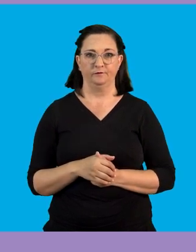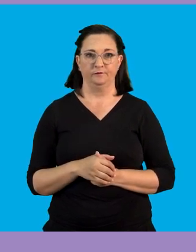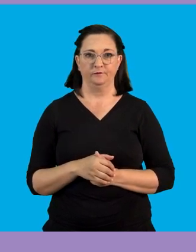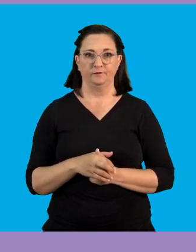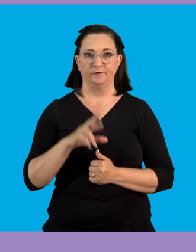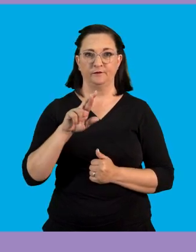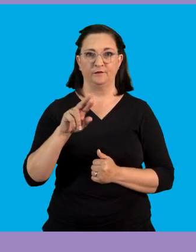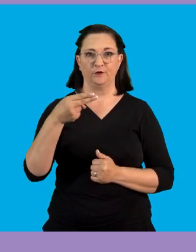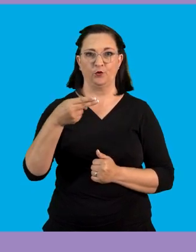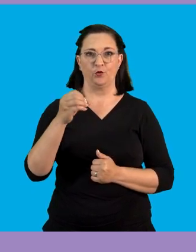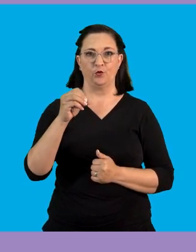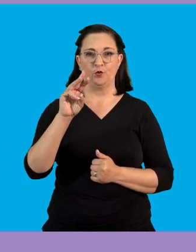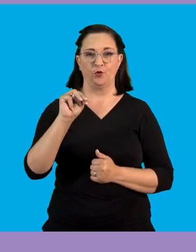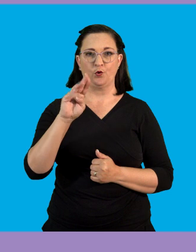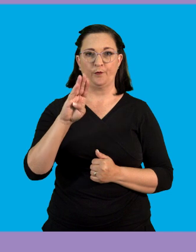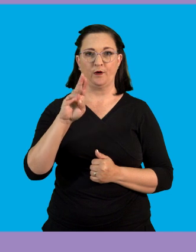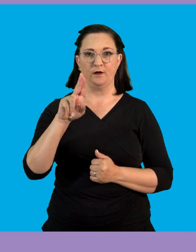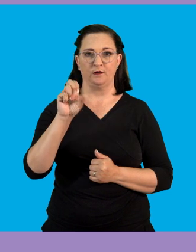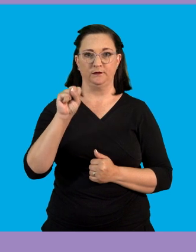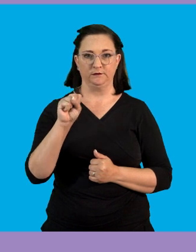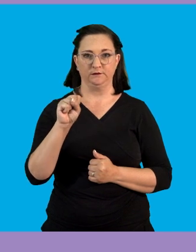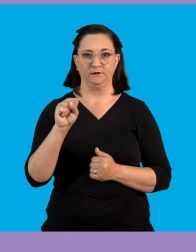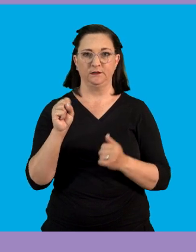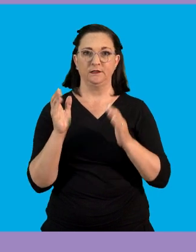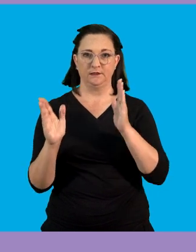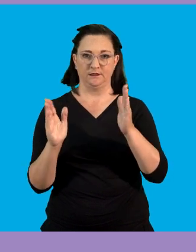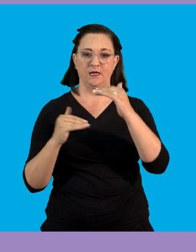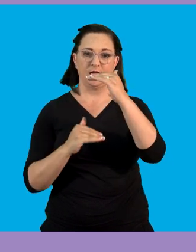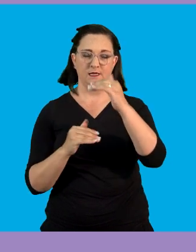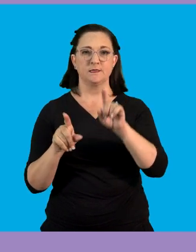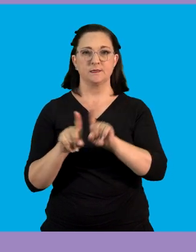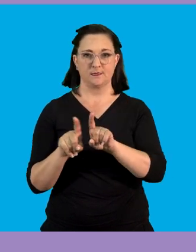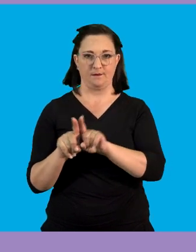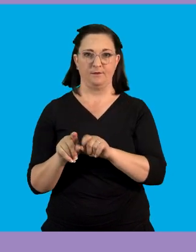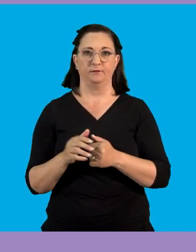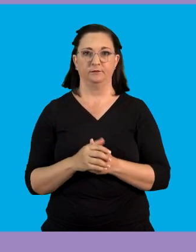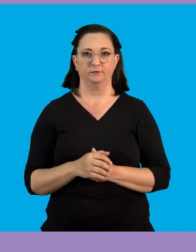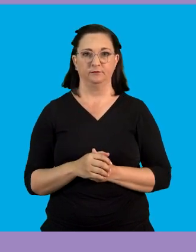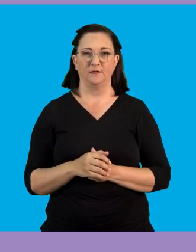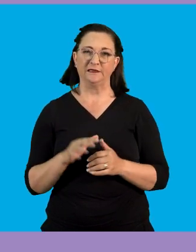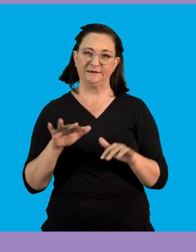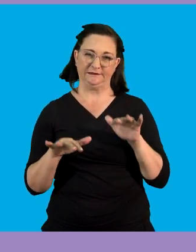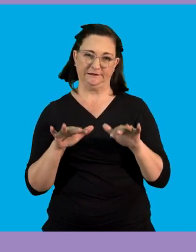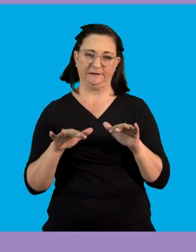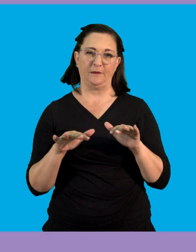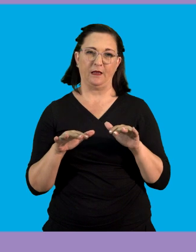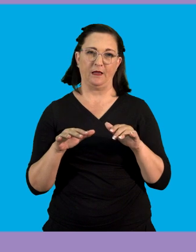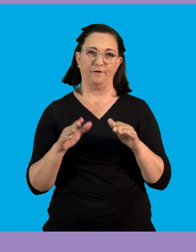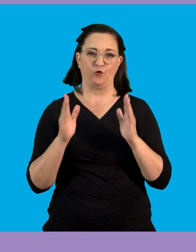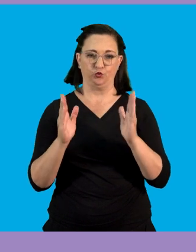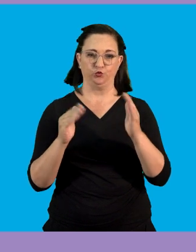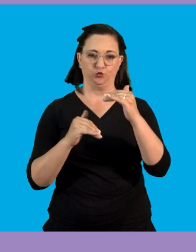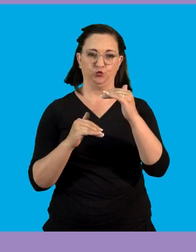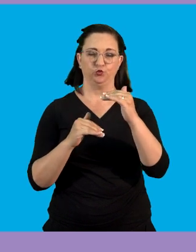And that one is a rhombus. Rhombus sides are equal as well. So it's similar to a square. It